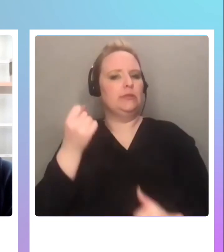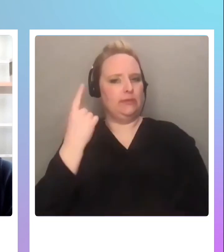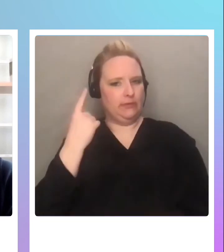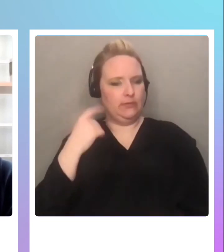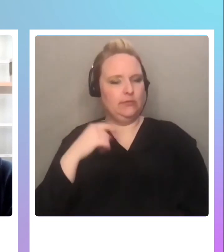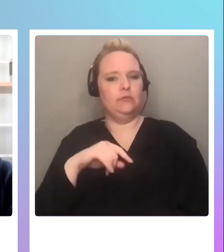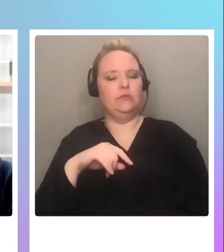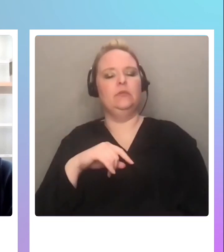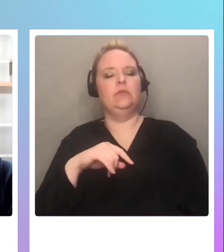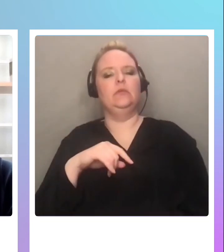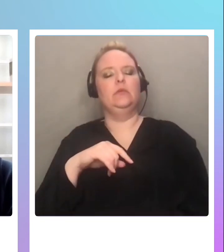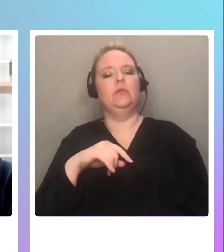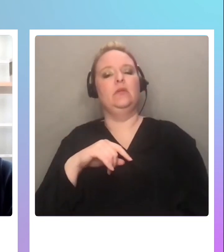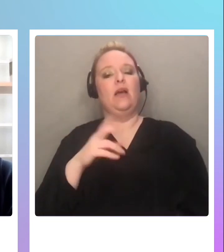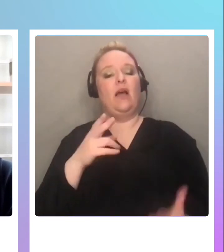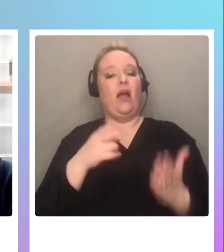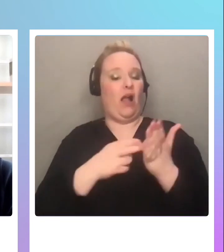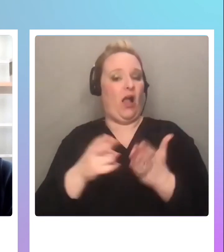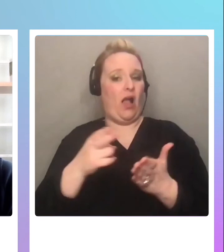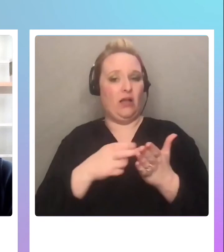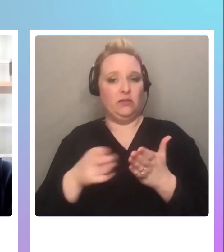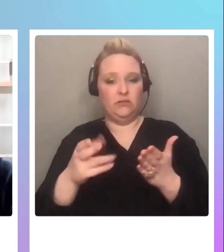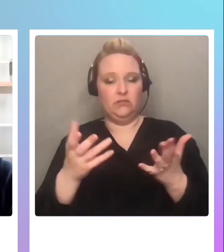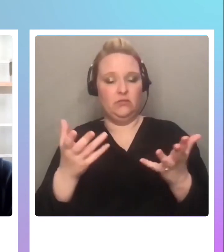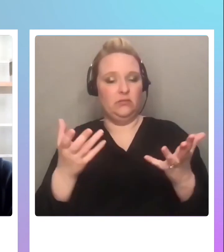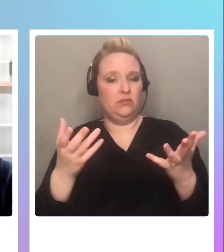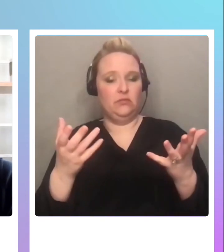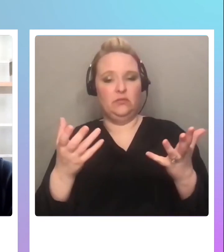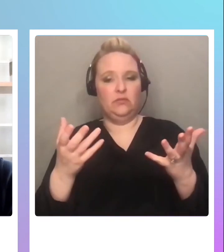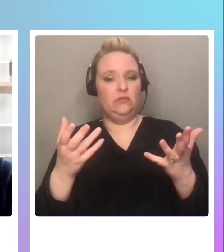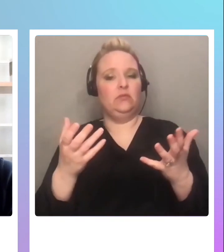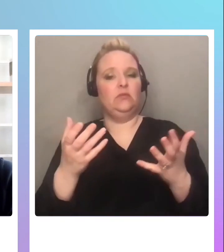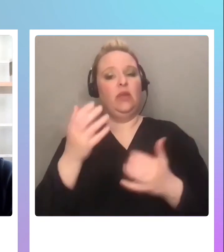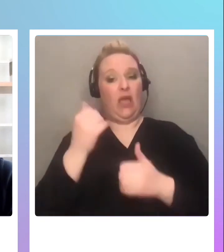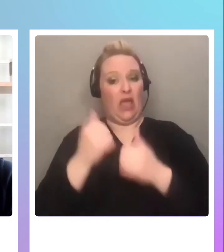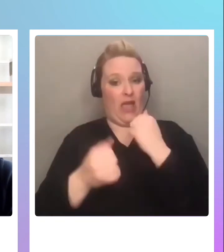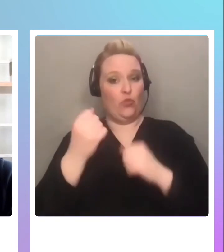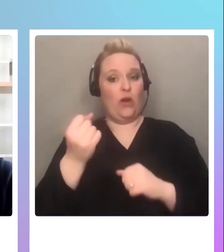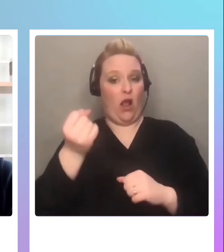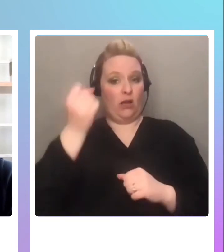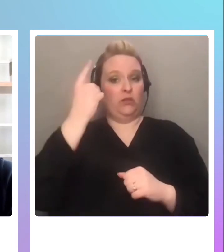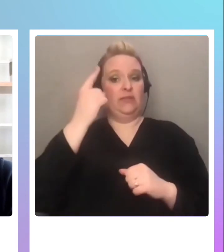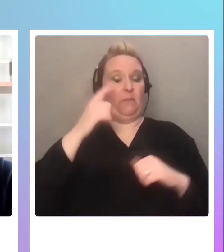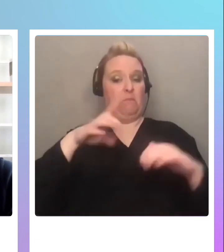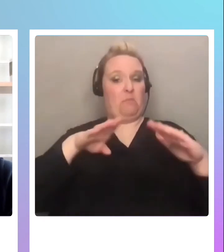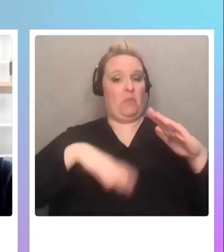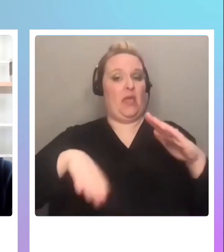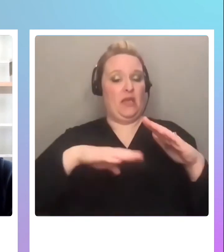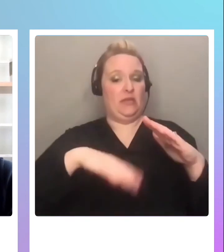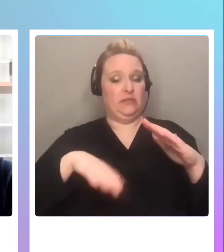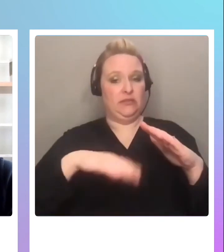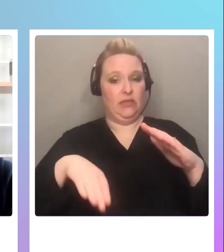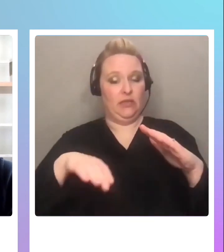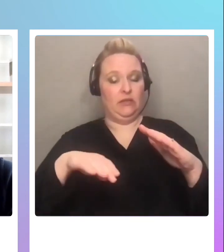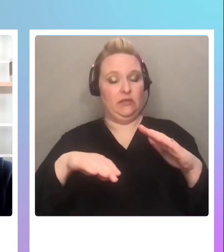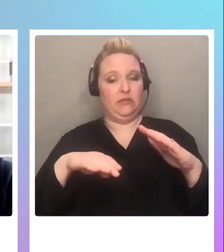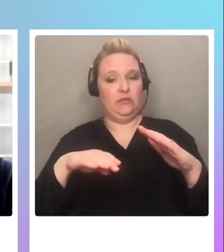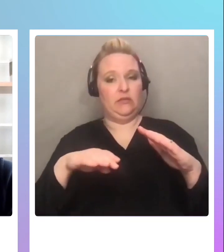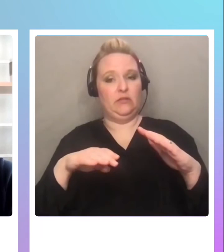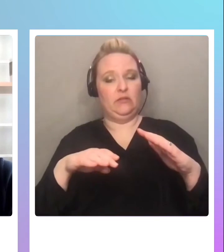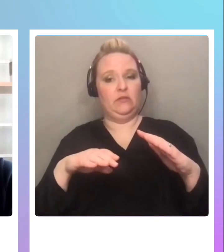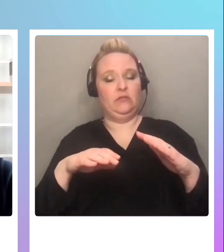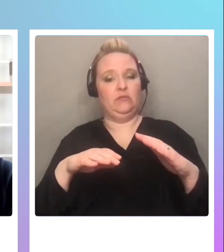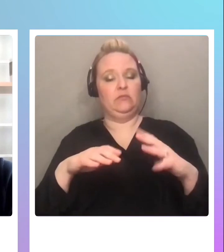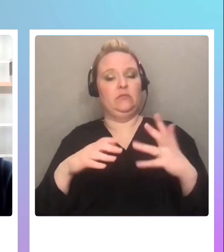And honestly, it doesn't really hurt for everyone to understand kind of the basic ways,